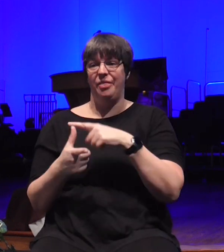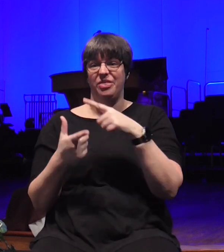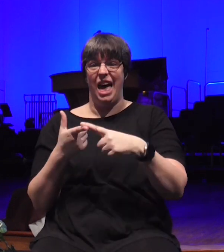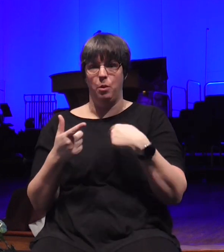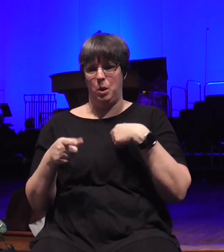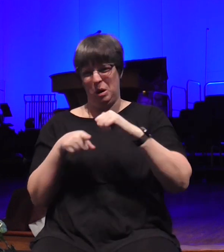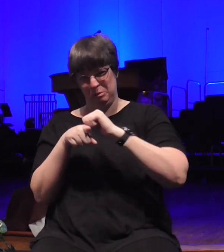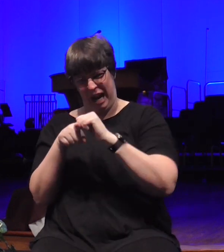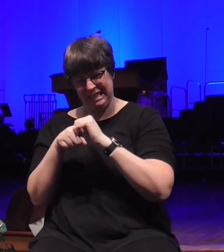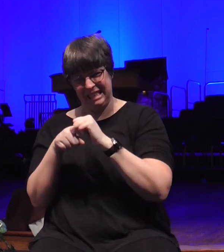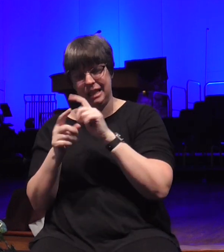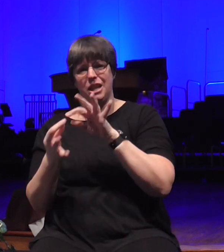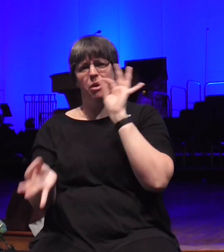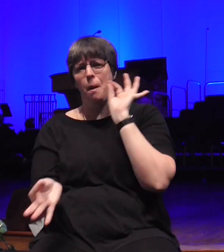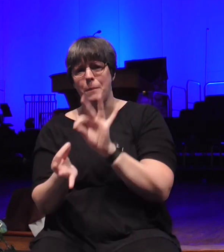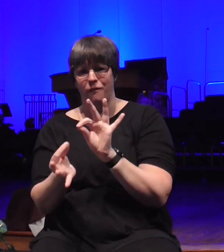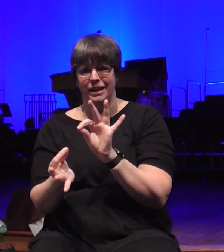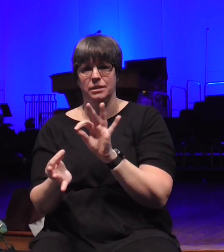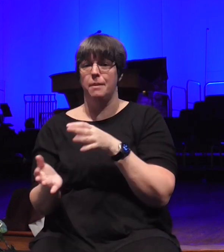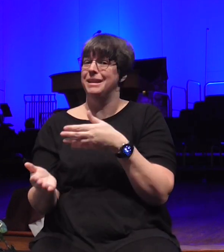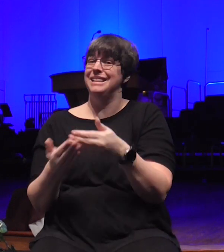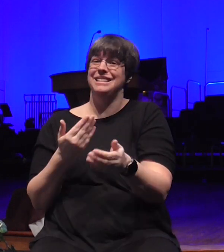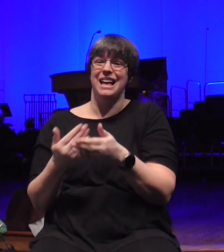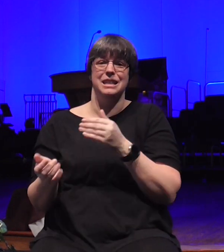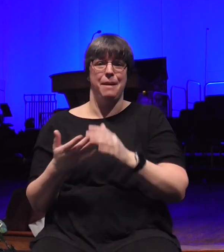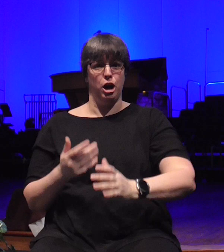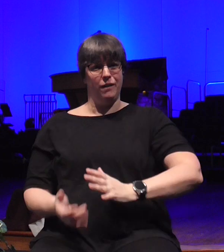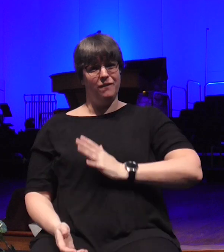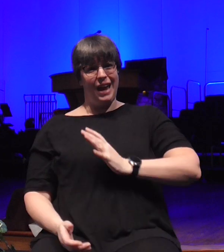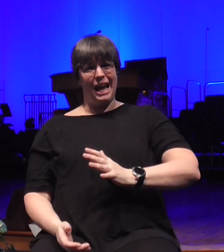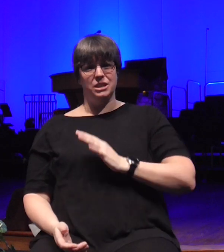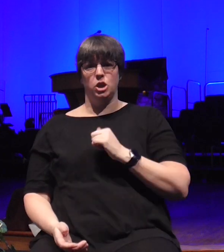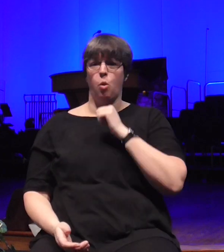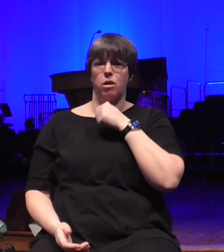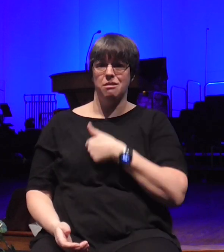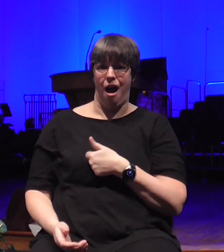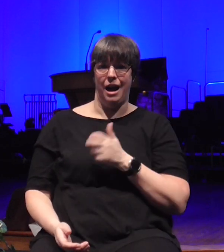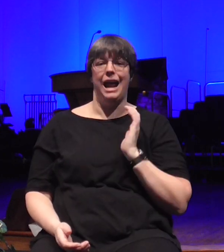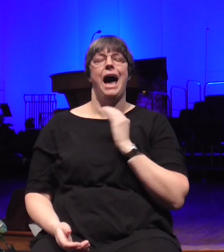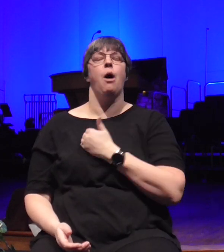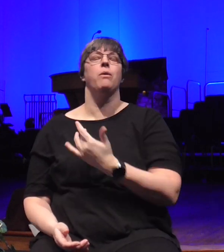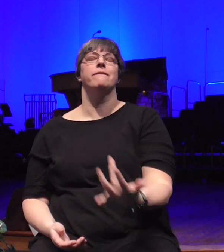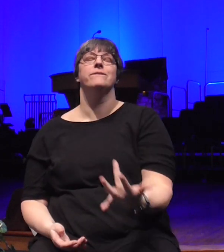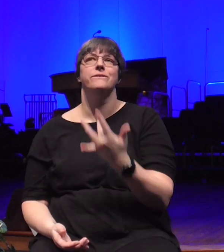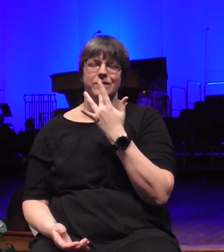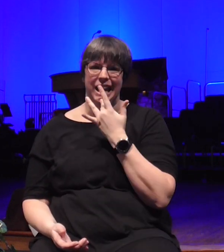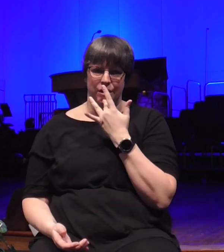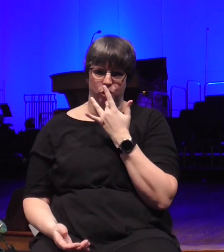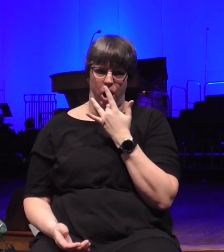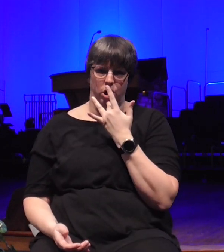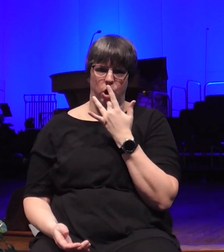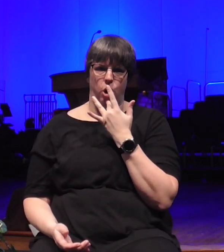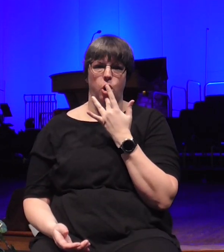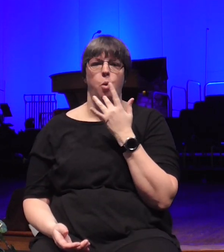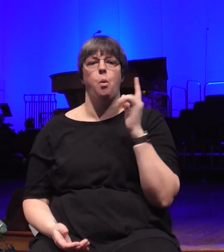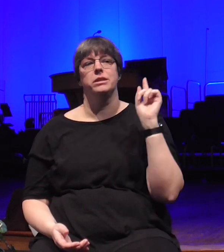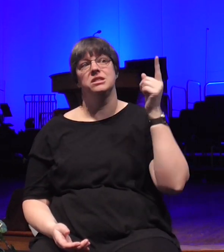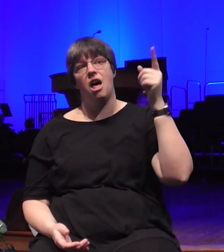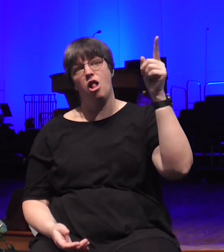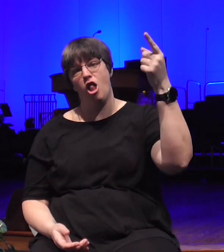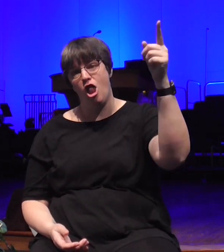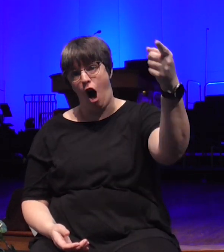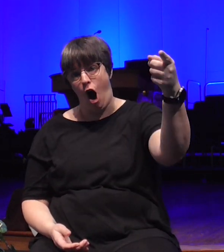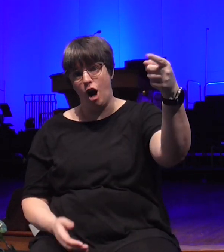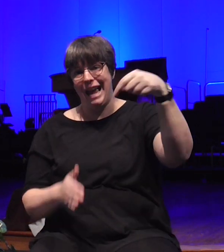down perfectly. But no matter how fancy we made the plays, our favorite one was the long and